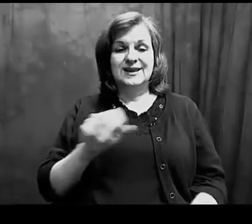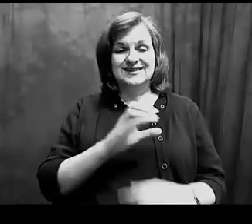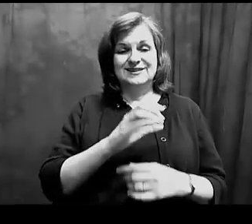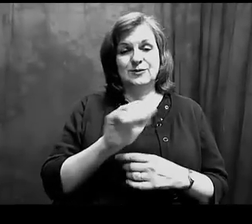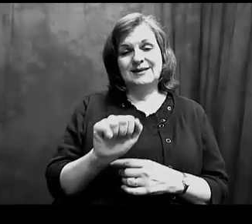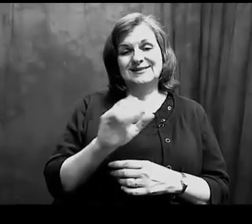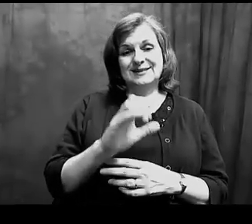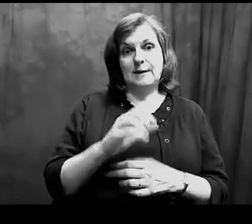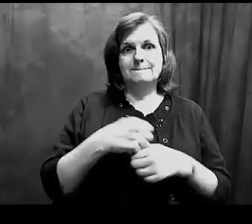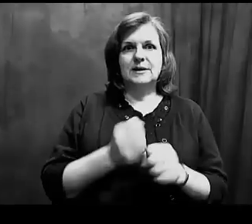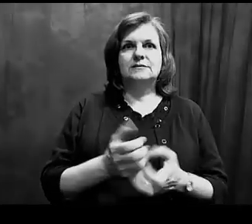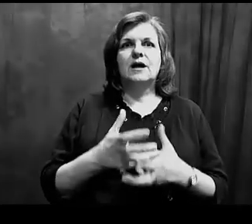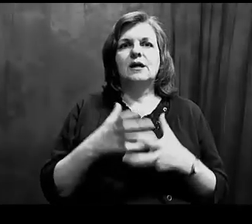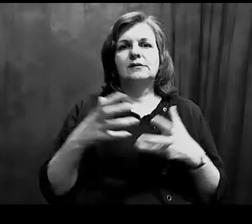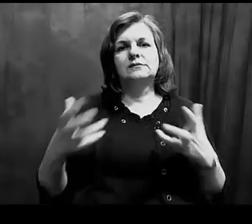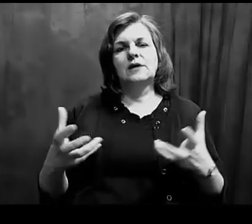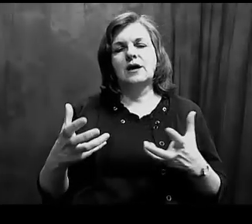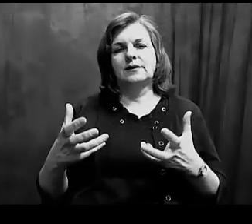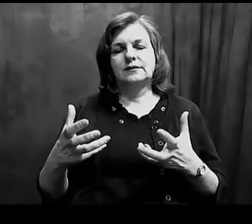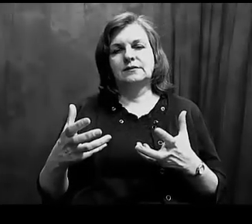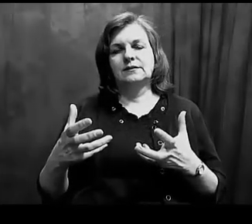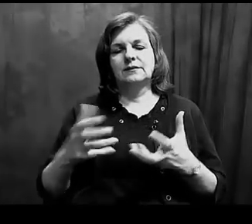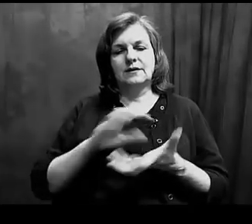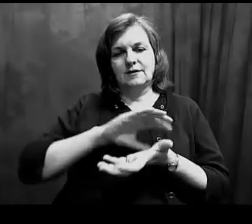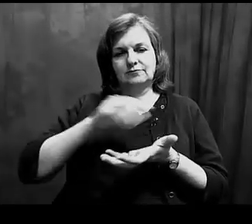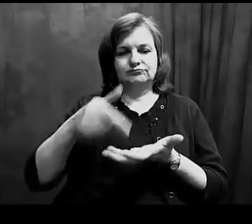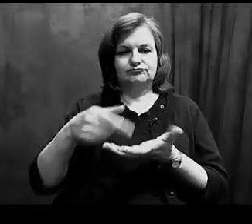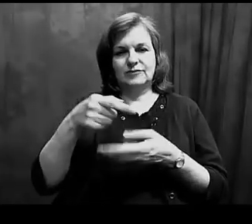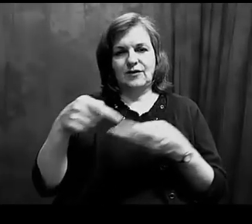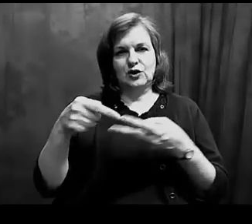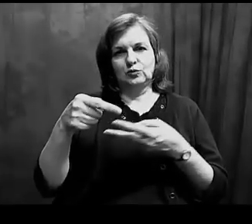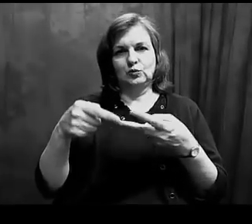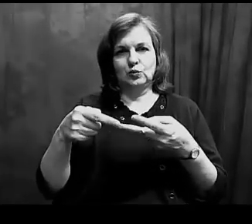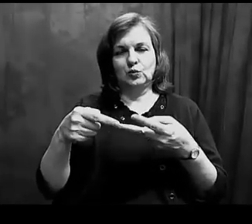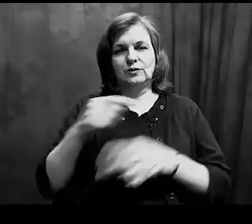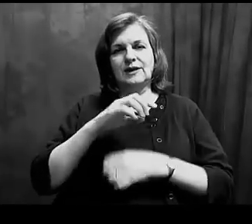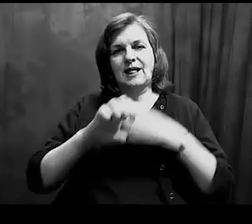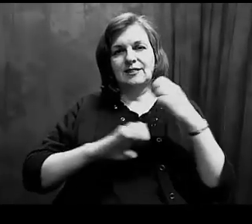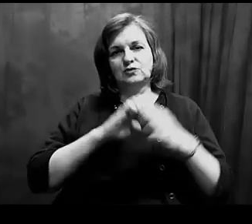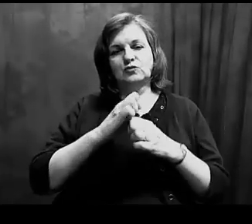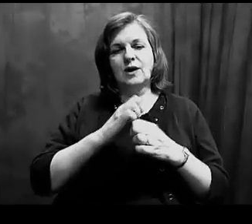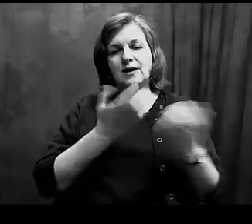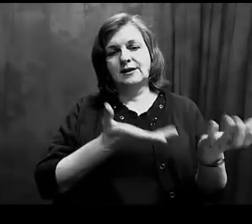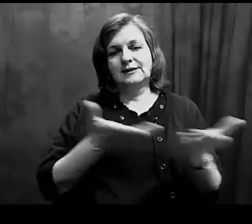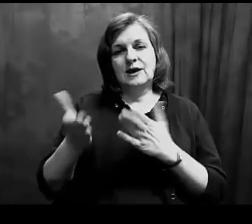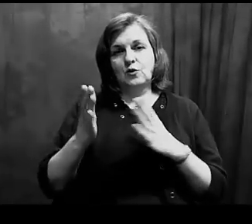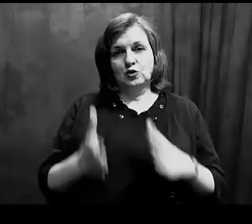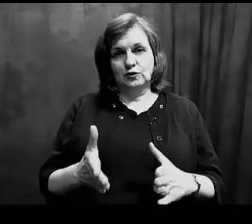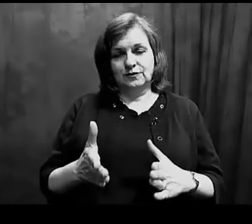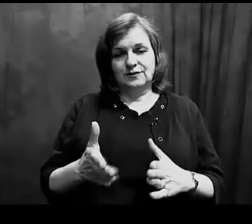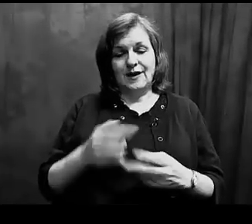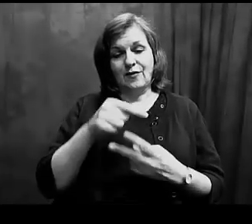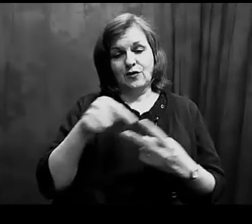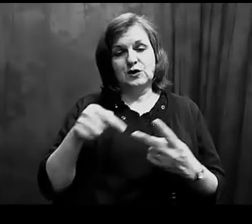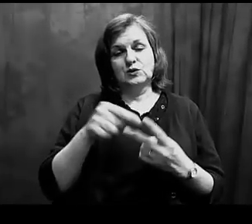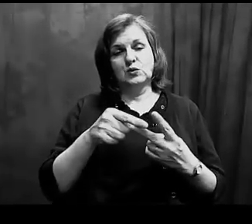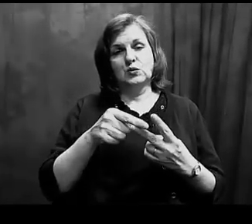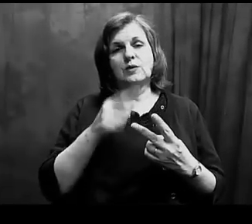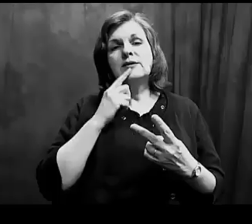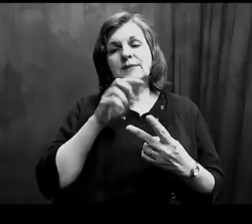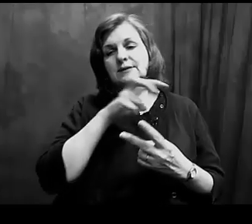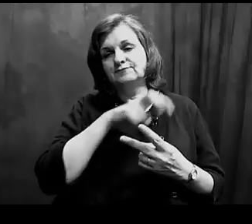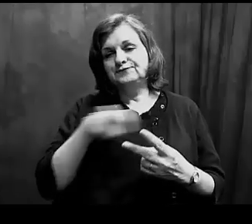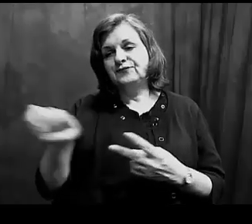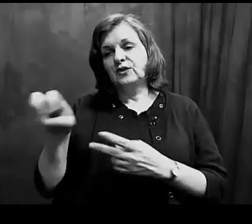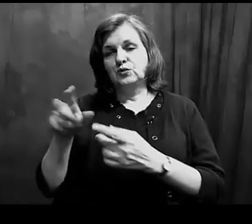And the whole idea with citric acid cycle is it makes a whole lot, or fuels a whole lot of these electron